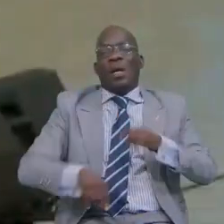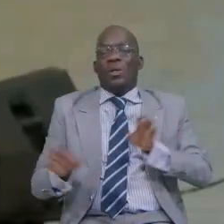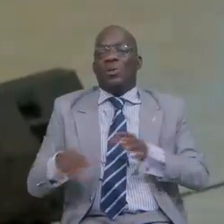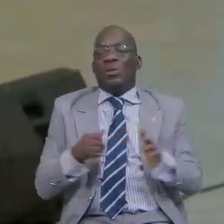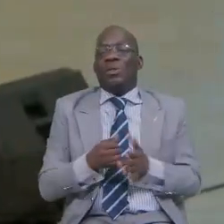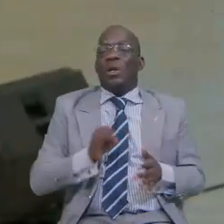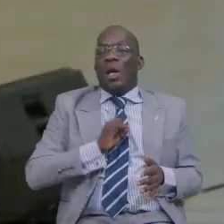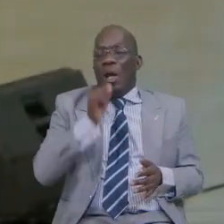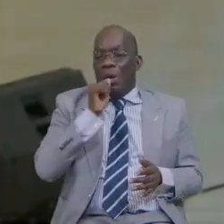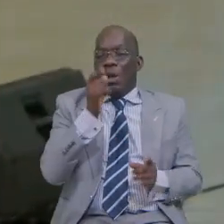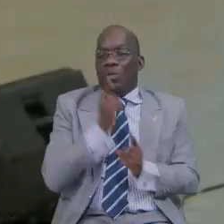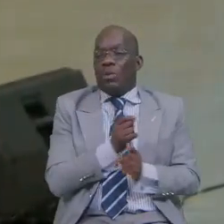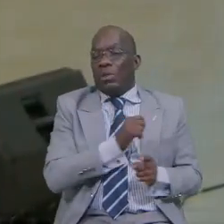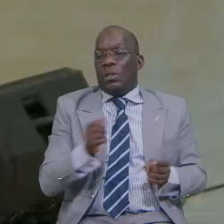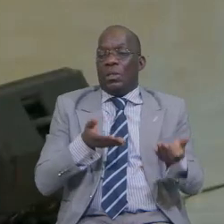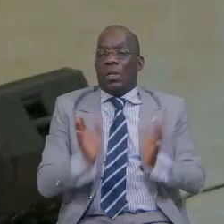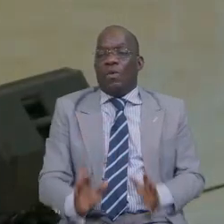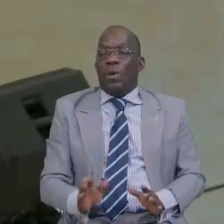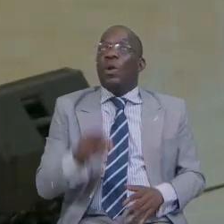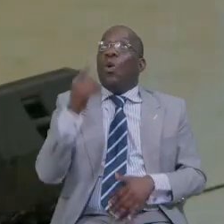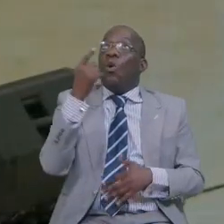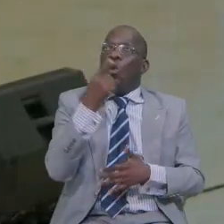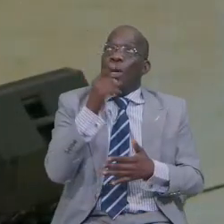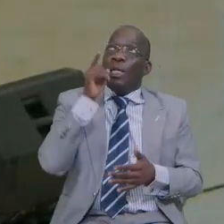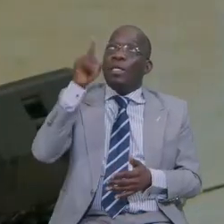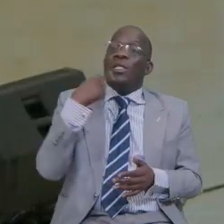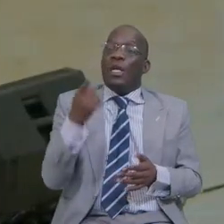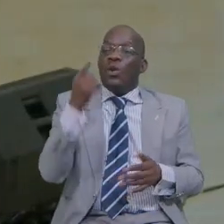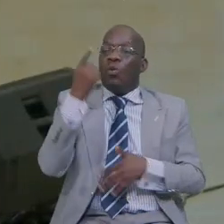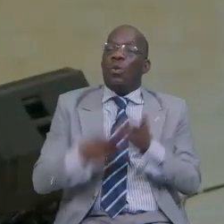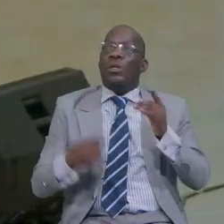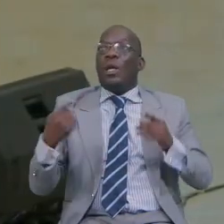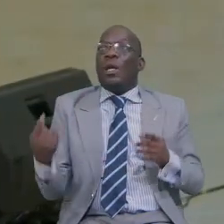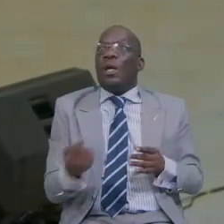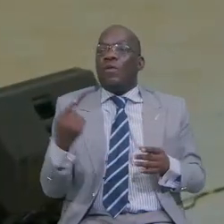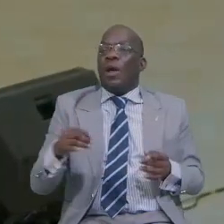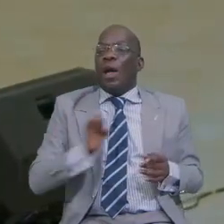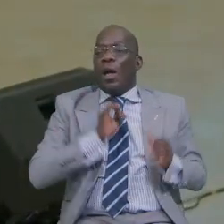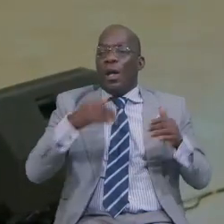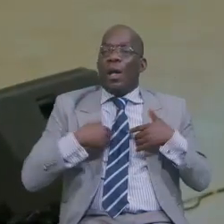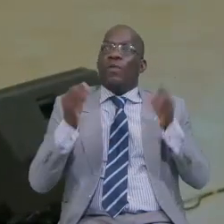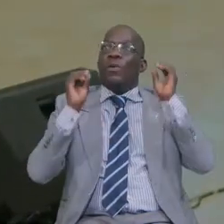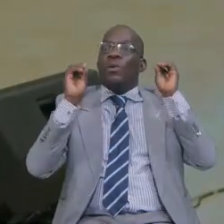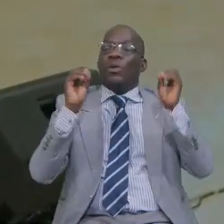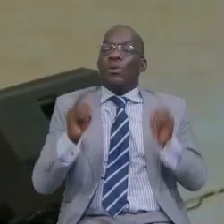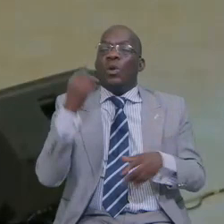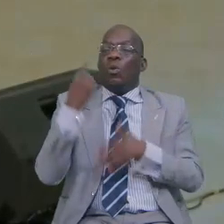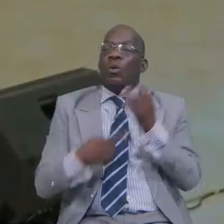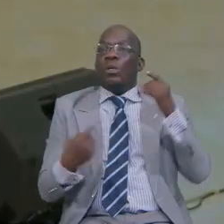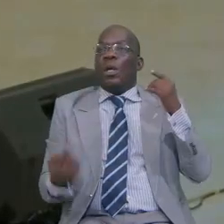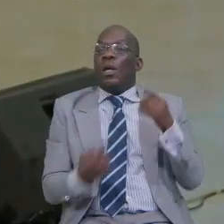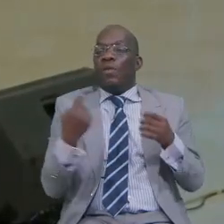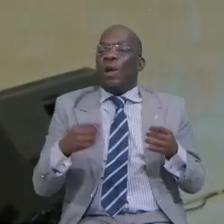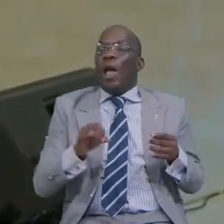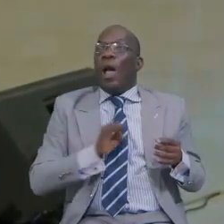said, whatsoever I have taught, whatsoever I have preached, and whatsoever I